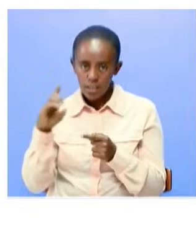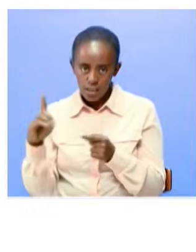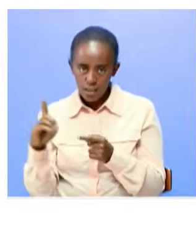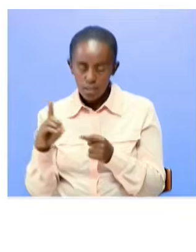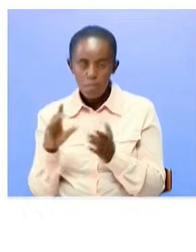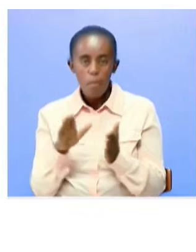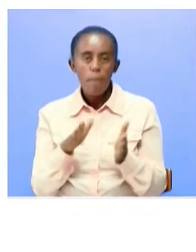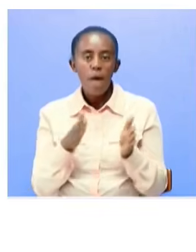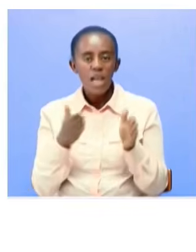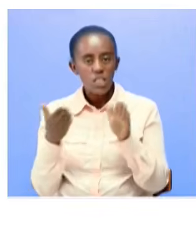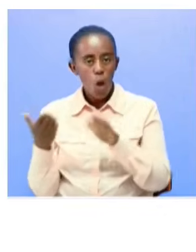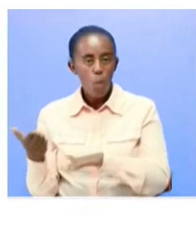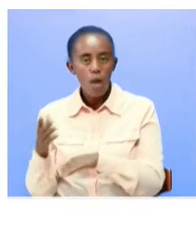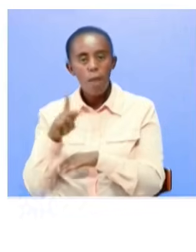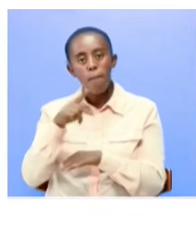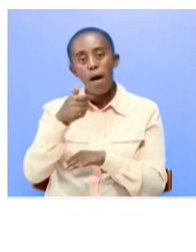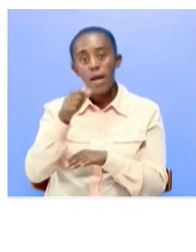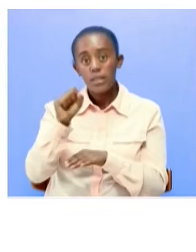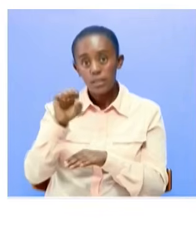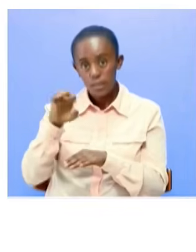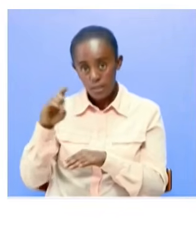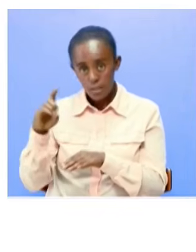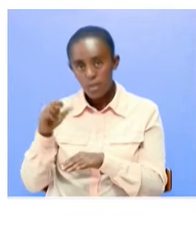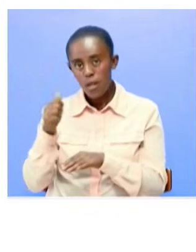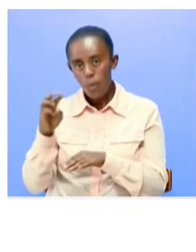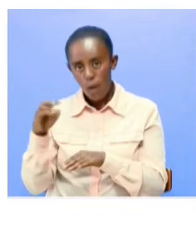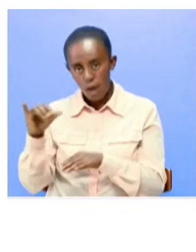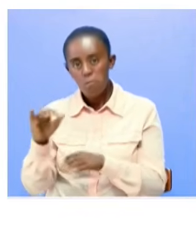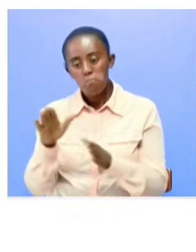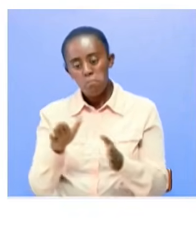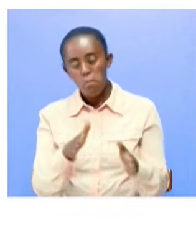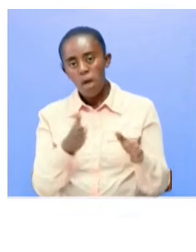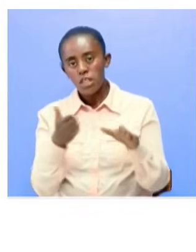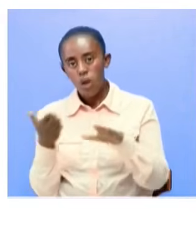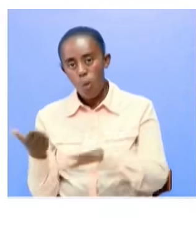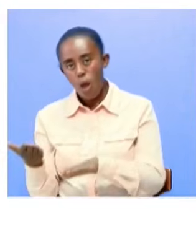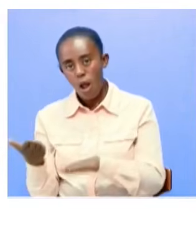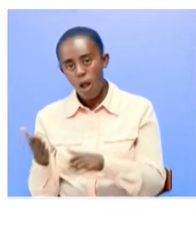passed away. There's nothing there. Passed away.